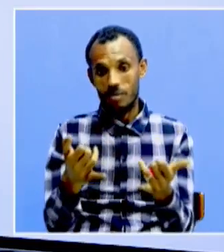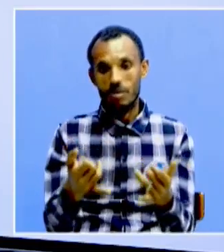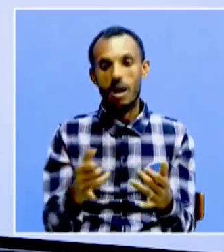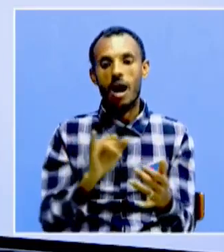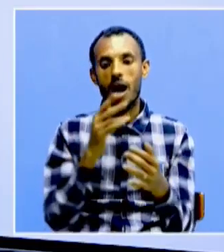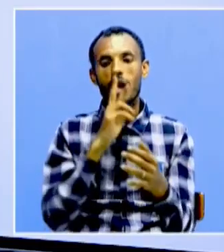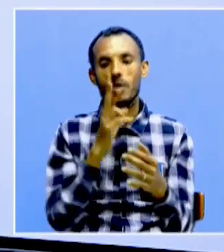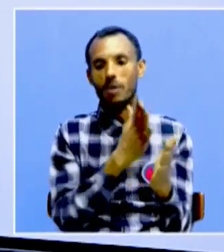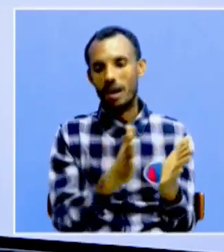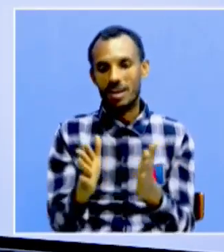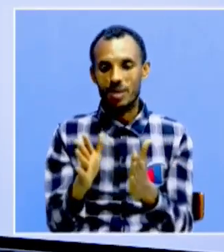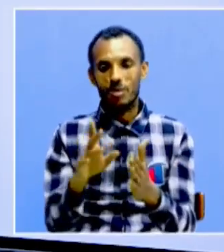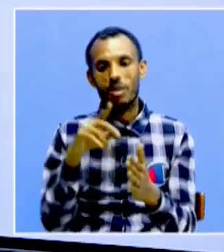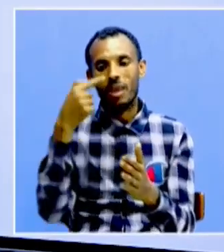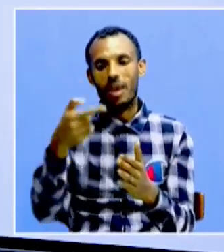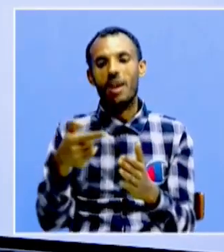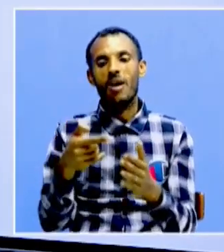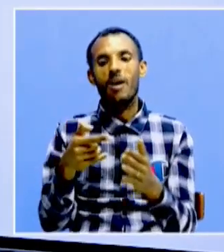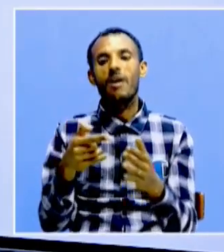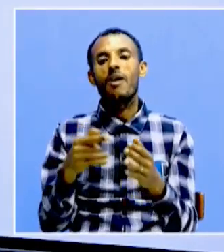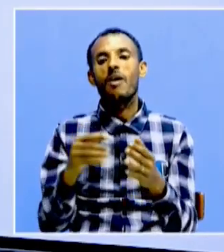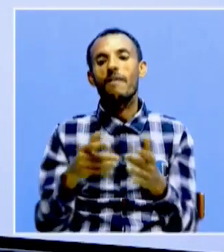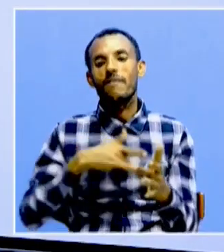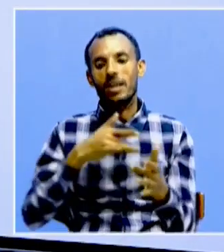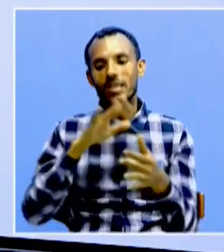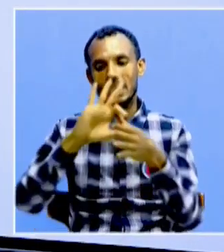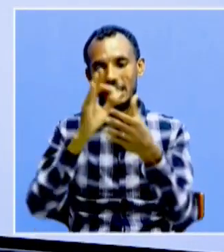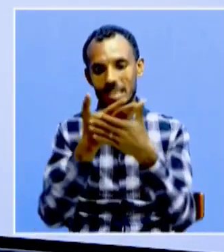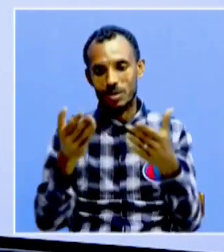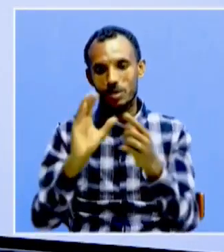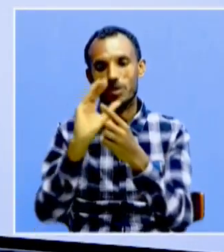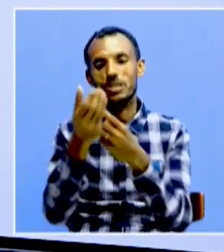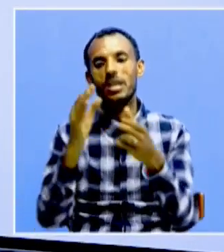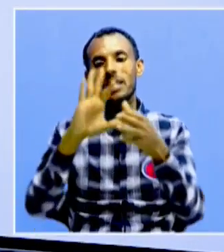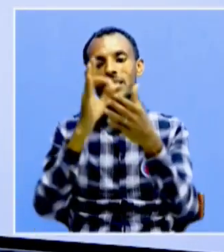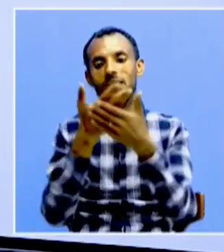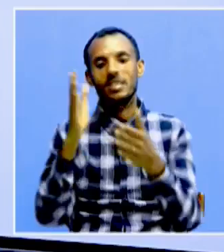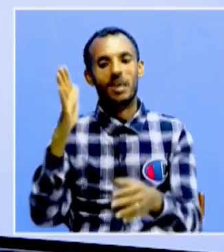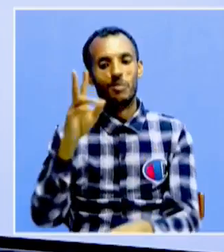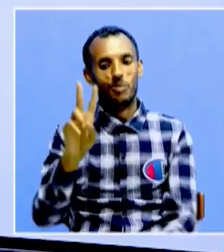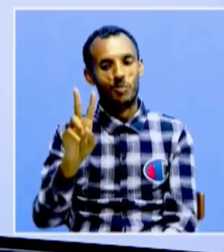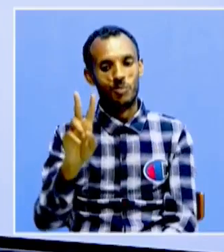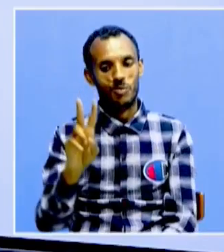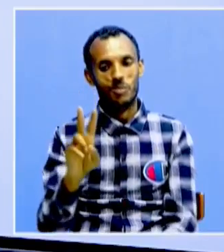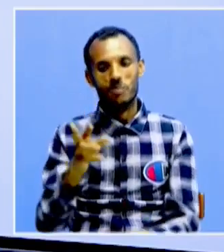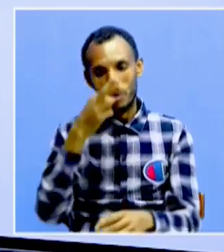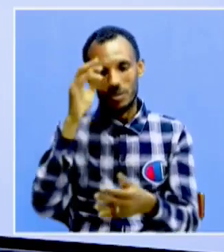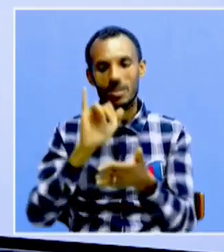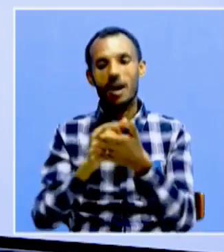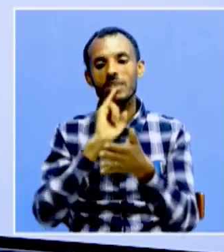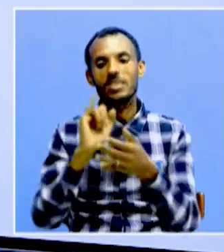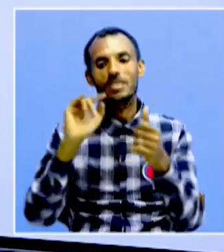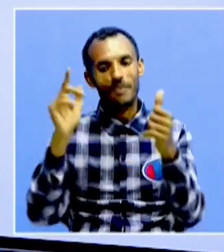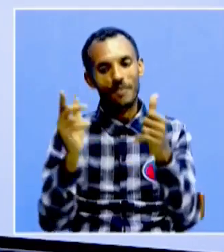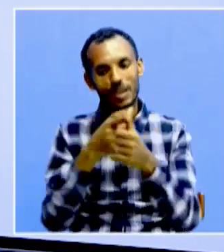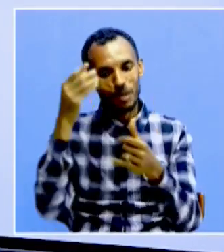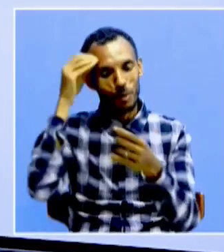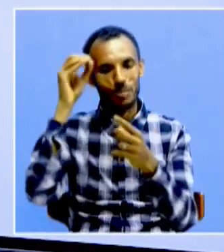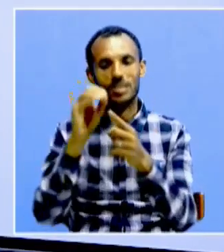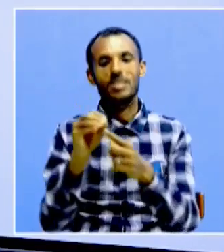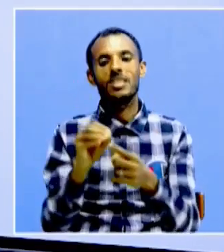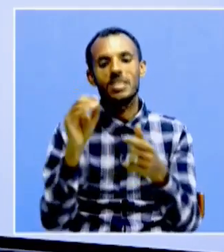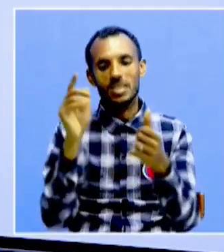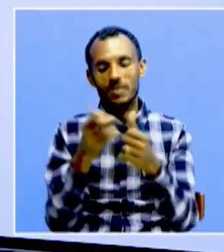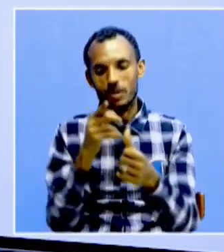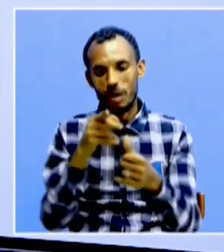you ready now to tell or to fill a sentence with conditional sentence type 2? Because that is the first objective. The first one